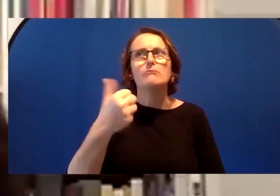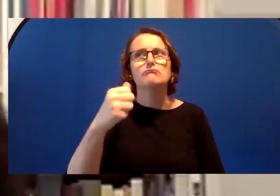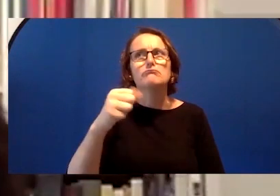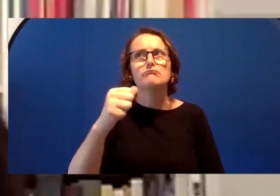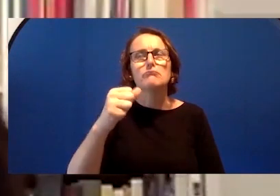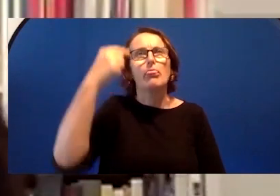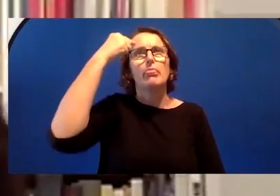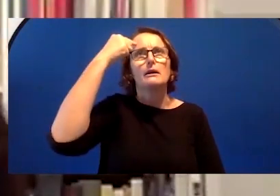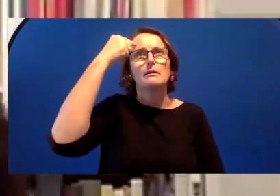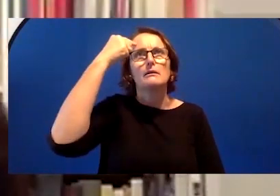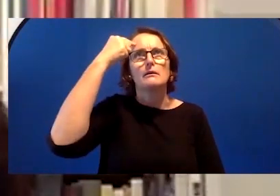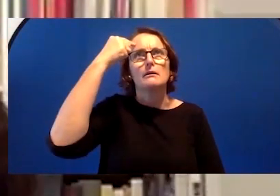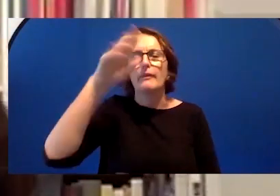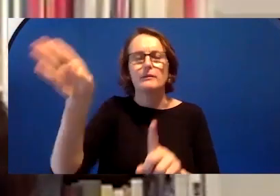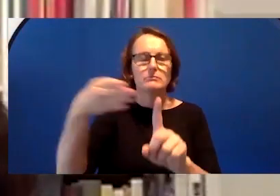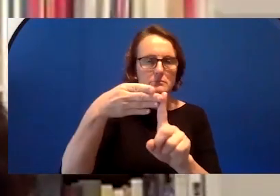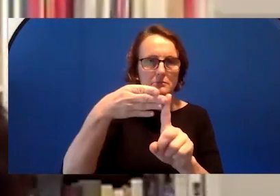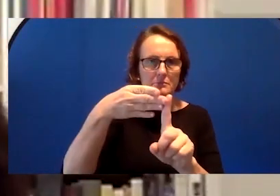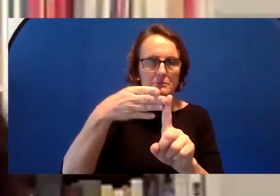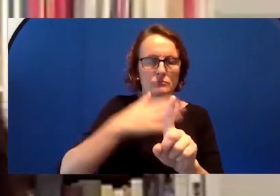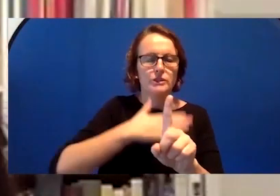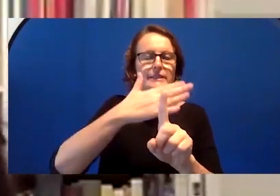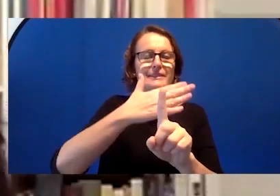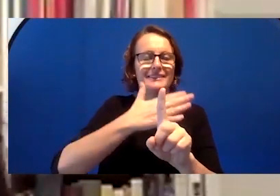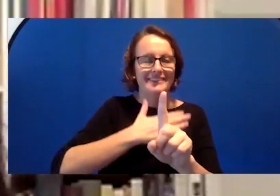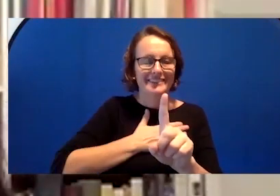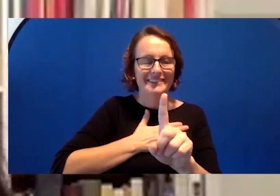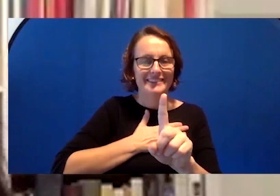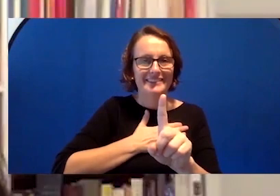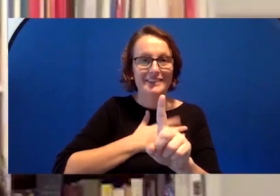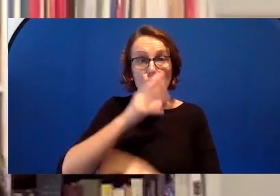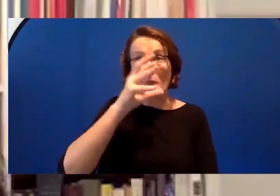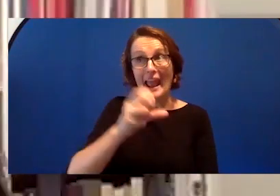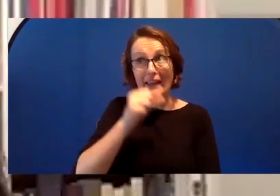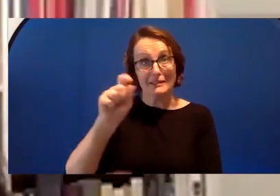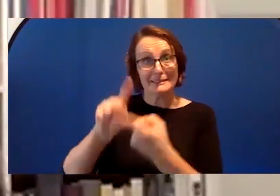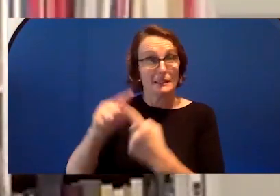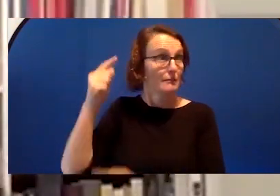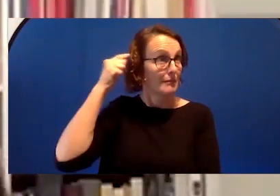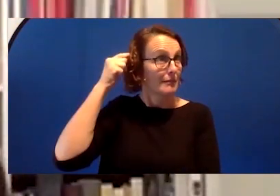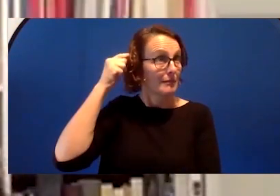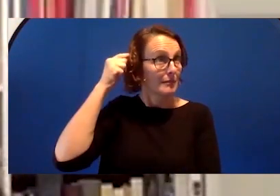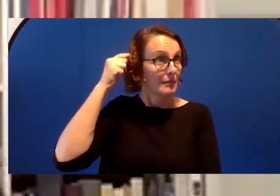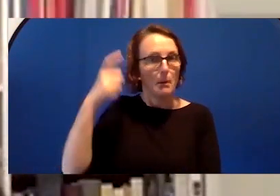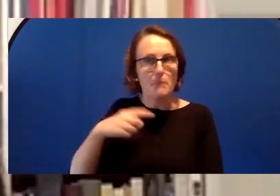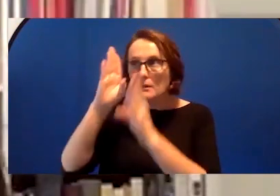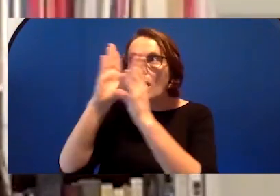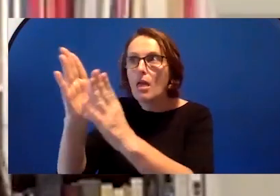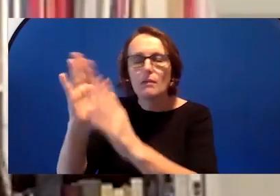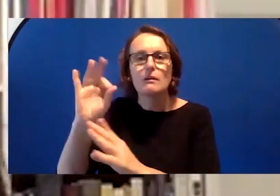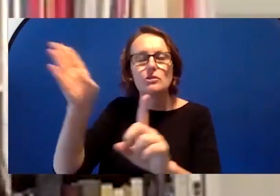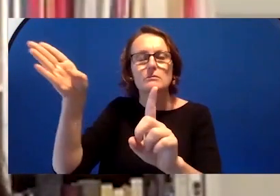elephant and bring your attention back to the breath. The pink elephant will still be there, but you don't have to do anything